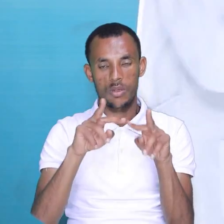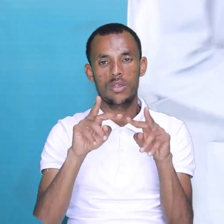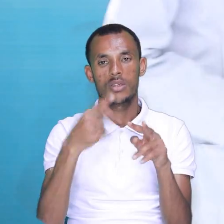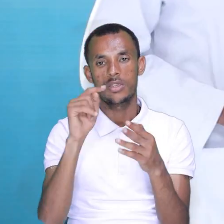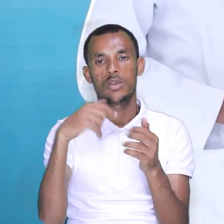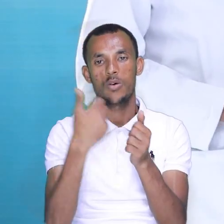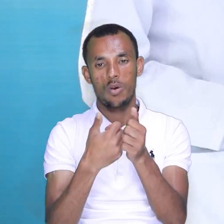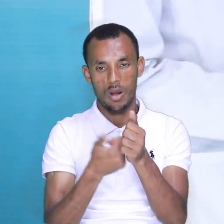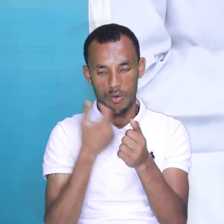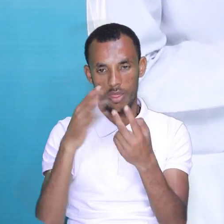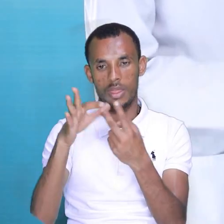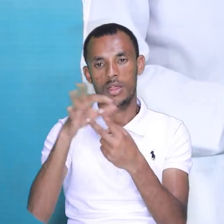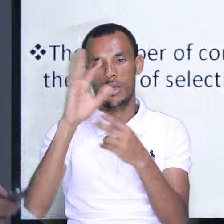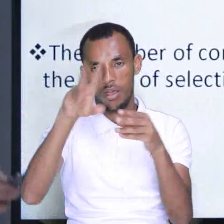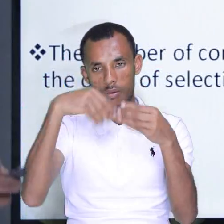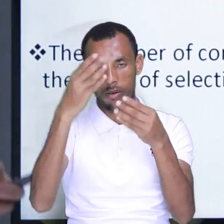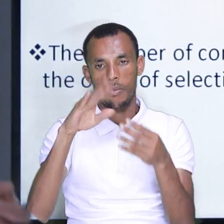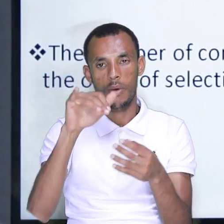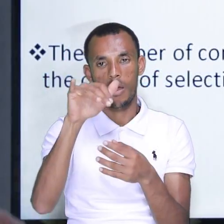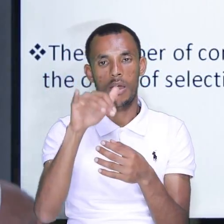the order of selection is given by